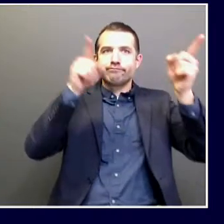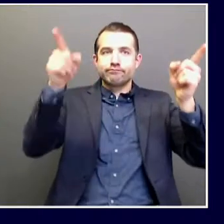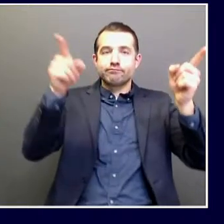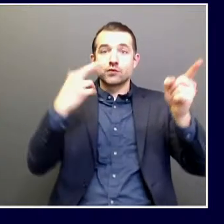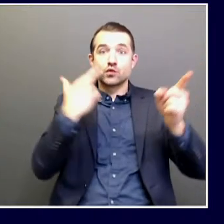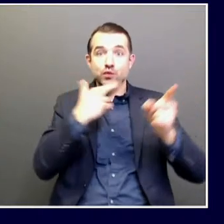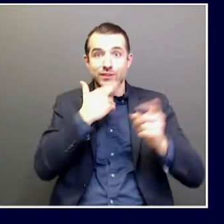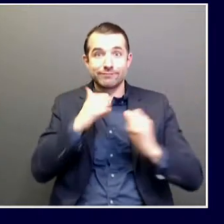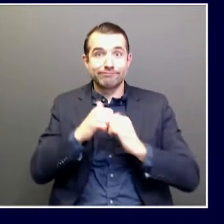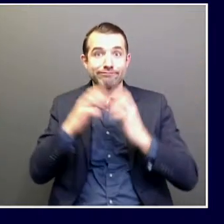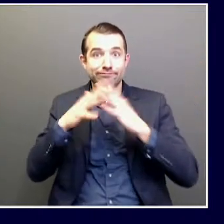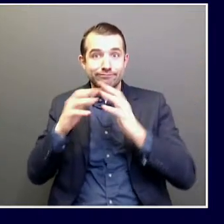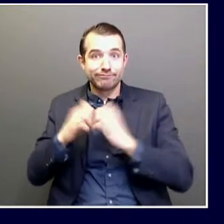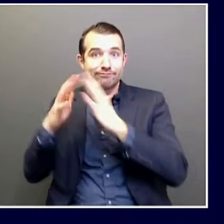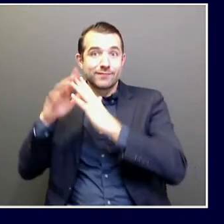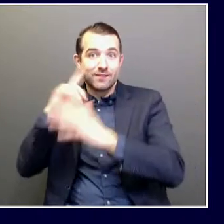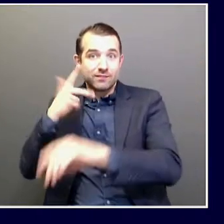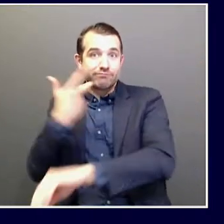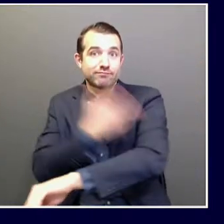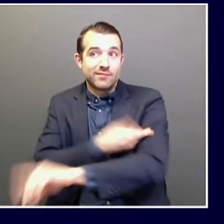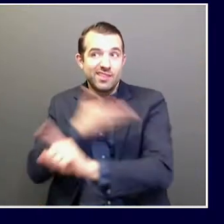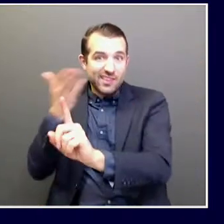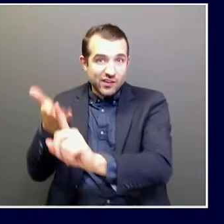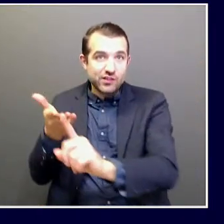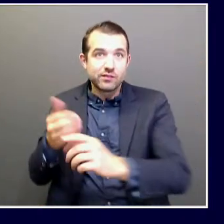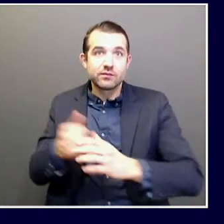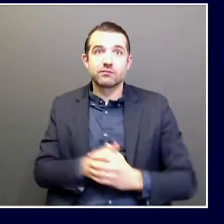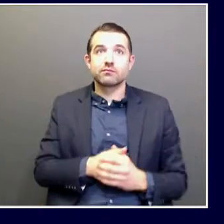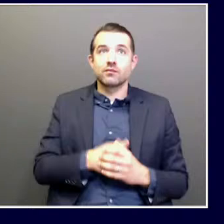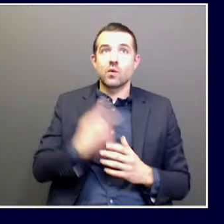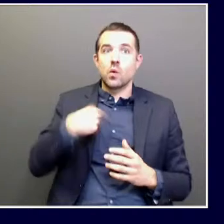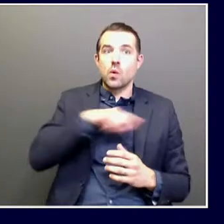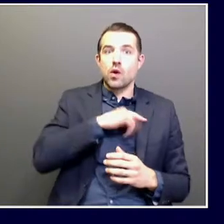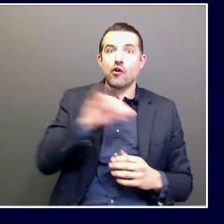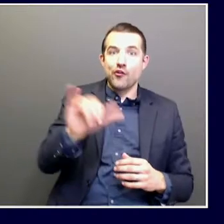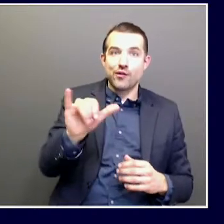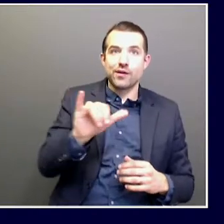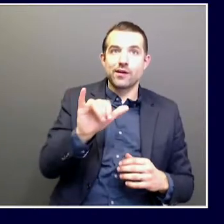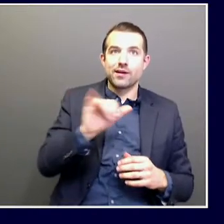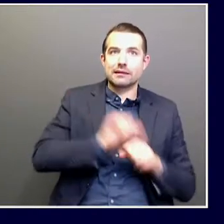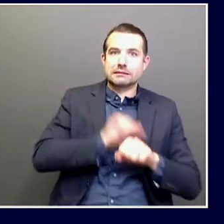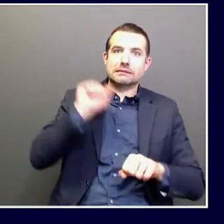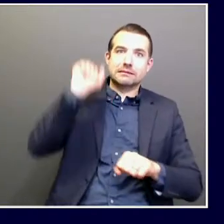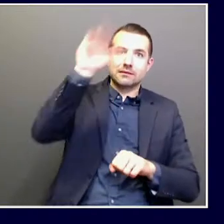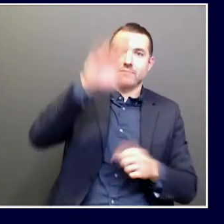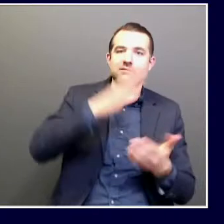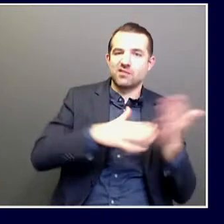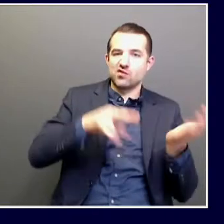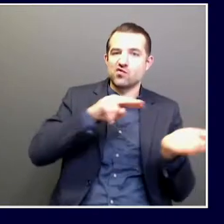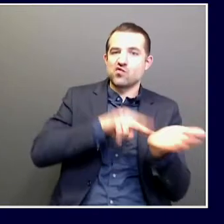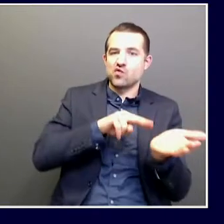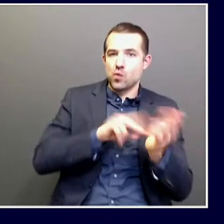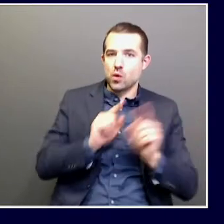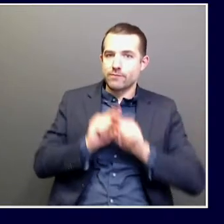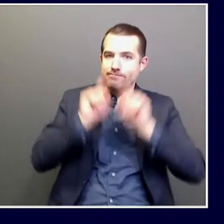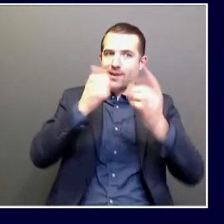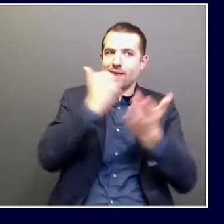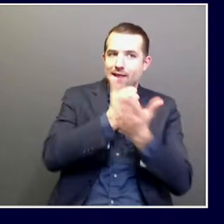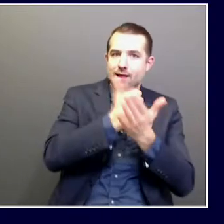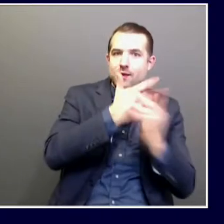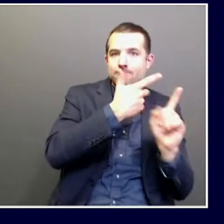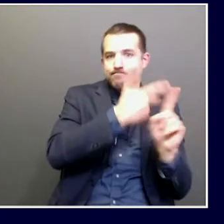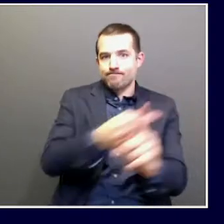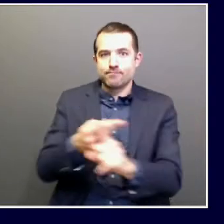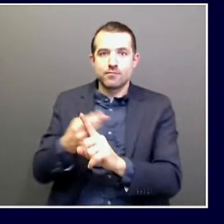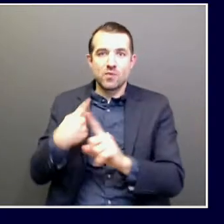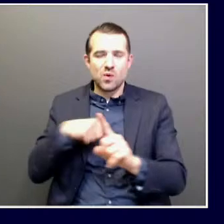271. And so we're working on access in rural counties, but we've also got more work to do to make the case for why